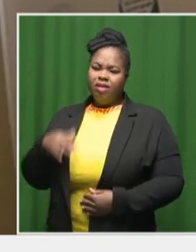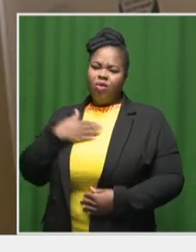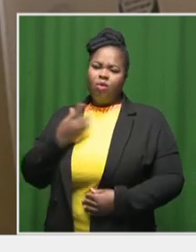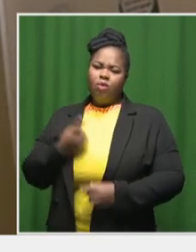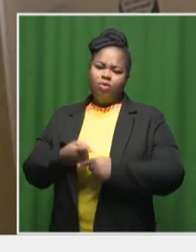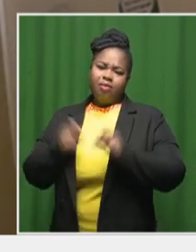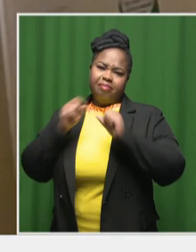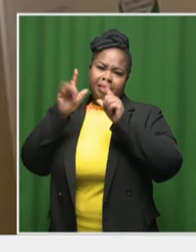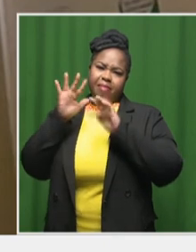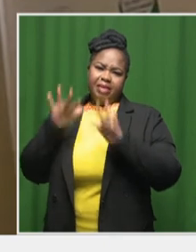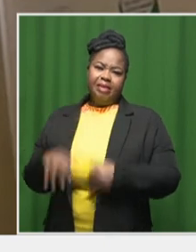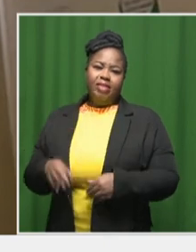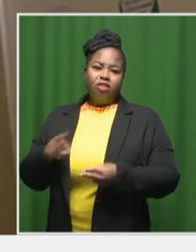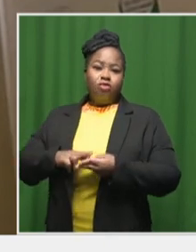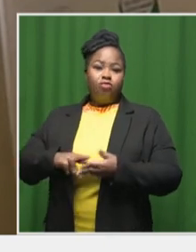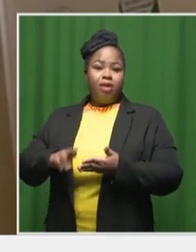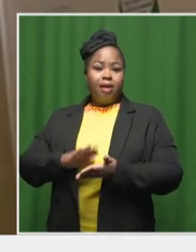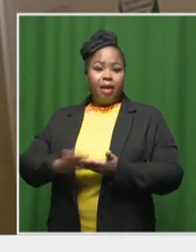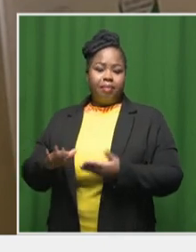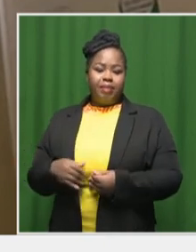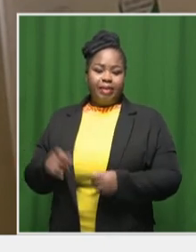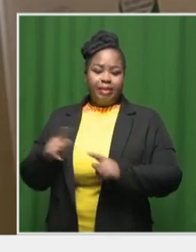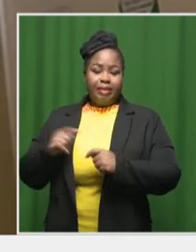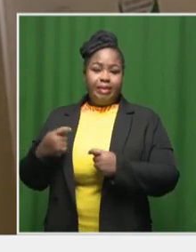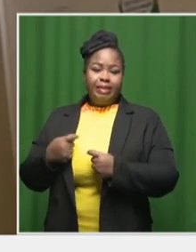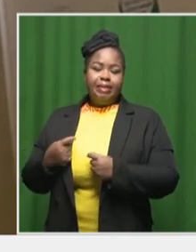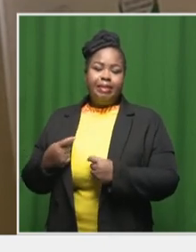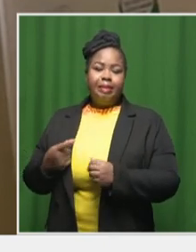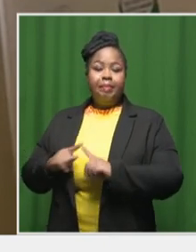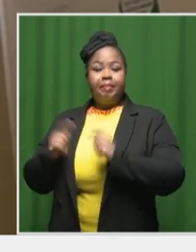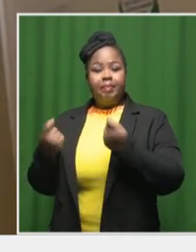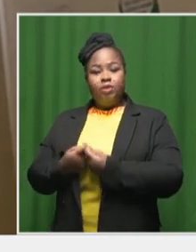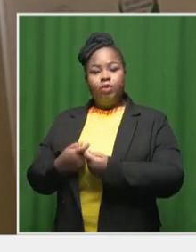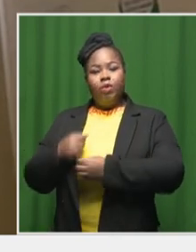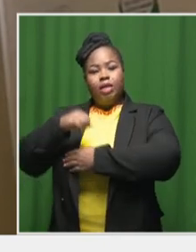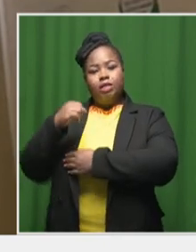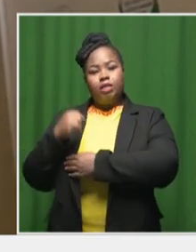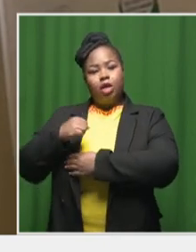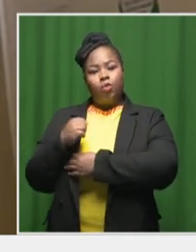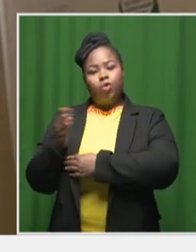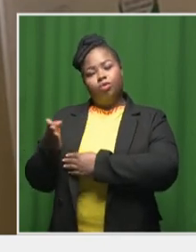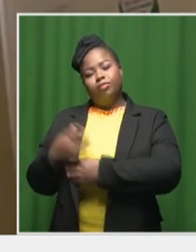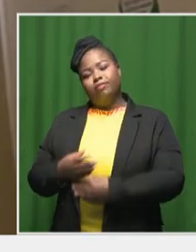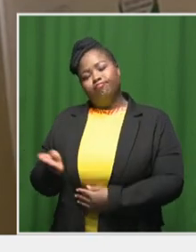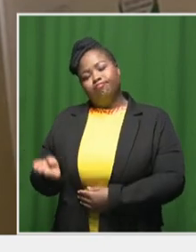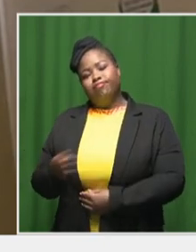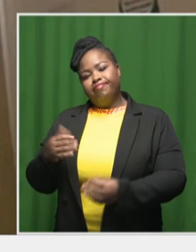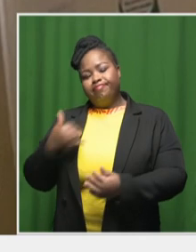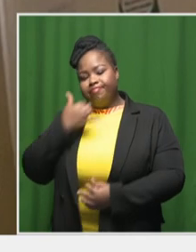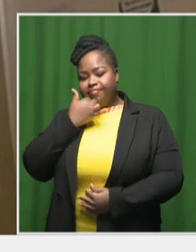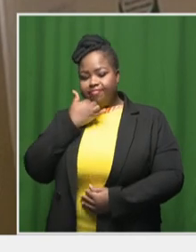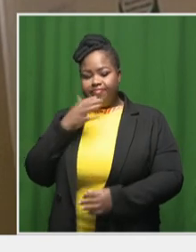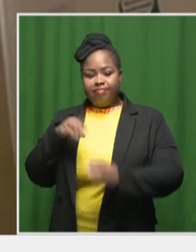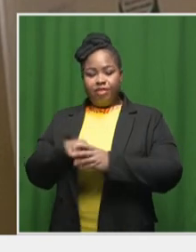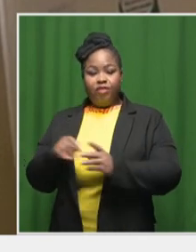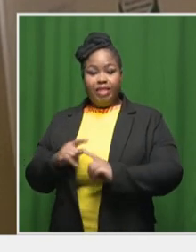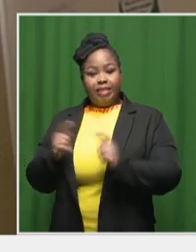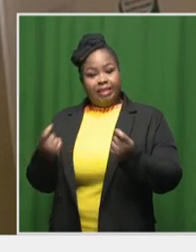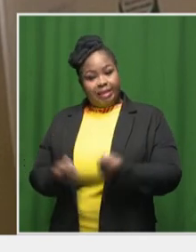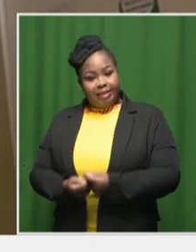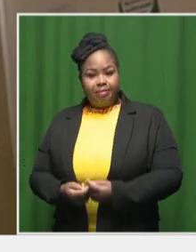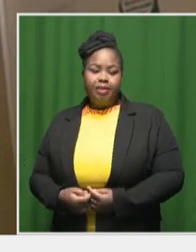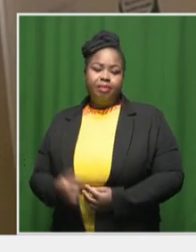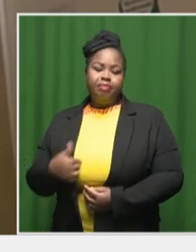my amazing rehab team at SAS in Stellenbosch. So really grateful to be part of the squad. And I just wanted to